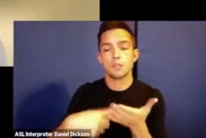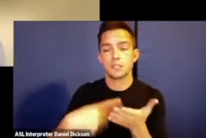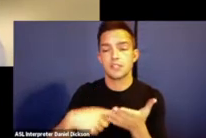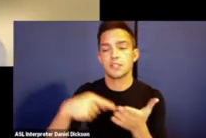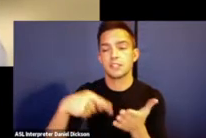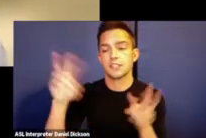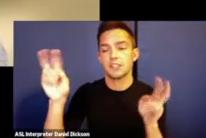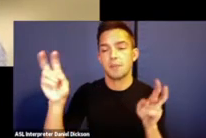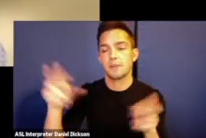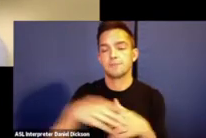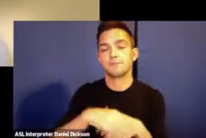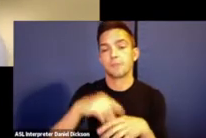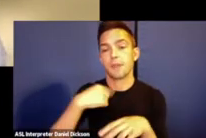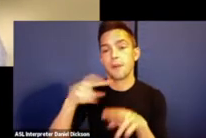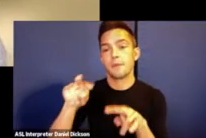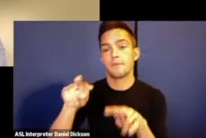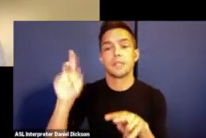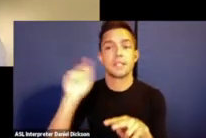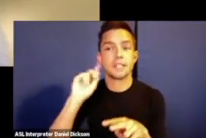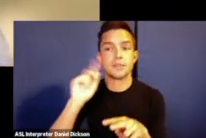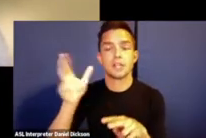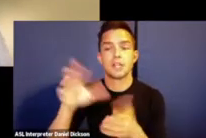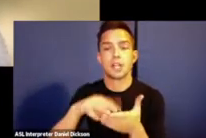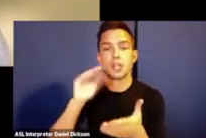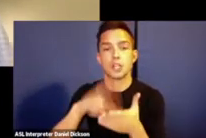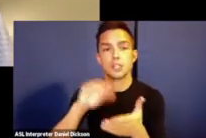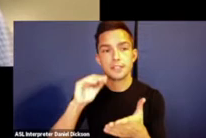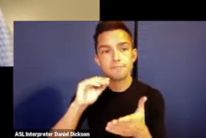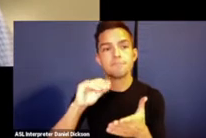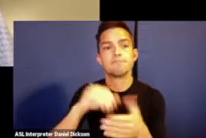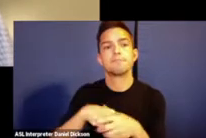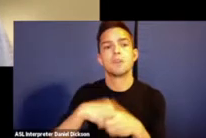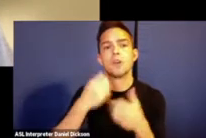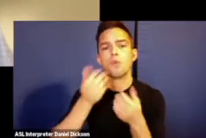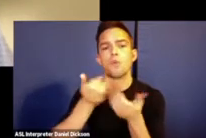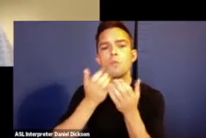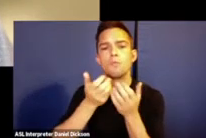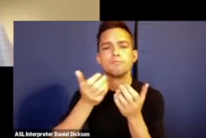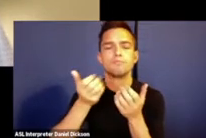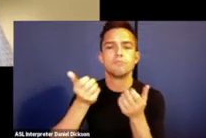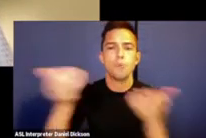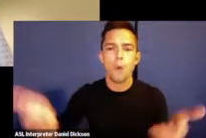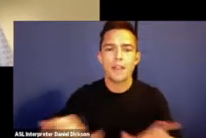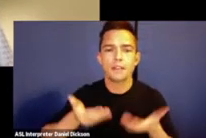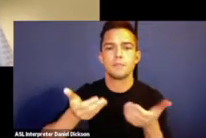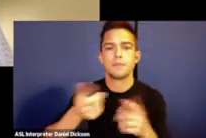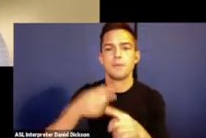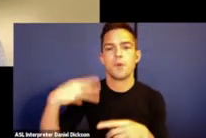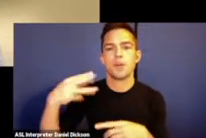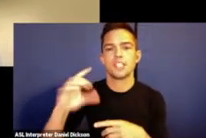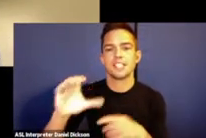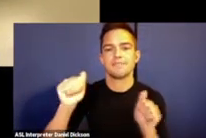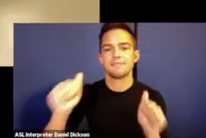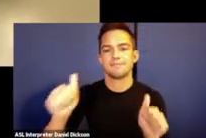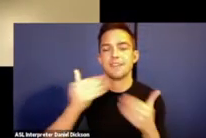topic. I'm looking forward to hearing, I'm looking forward to learning, and warm welcome to you all from Washington, DC. Thank